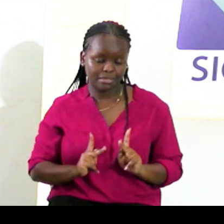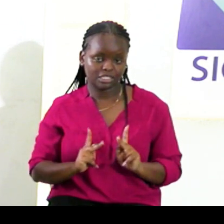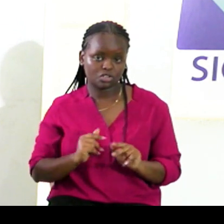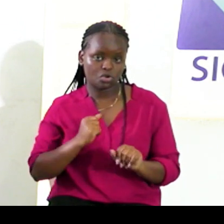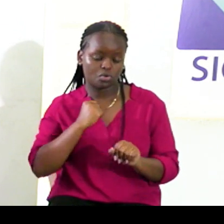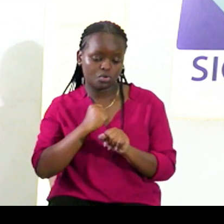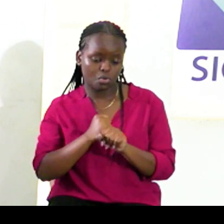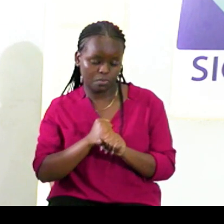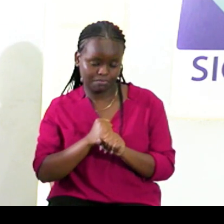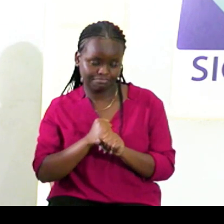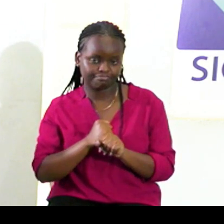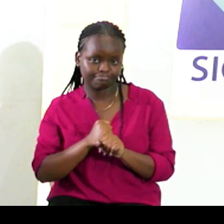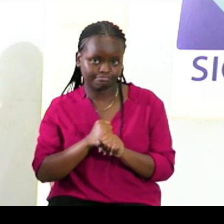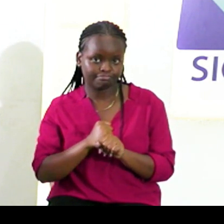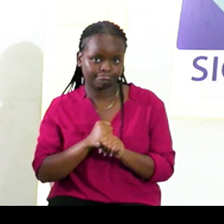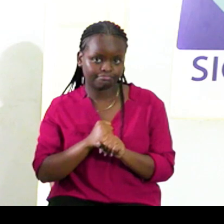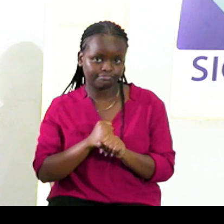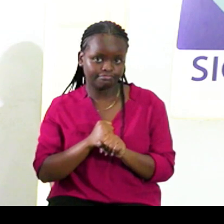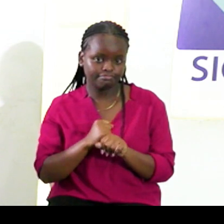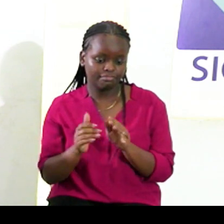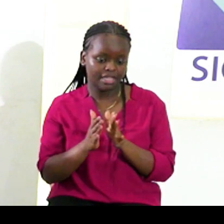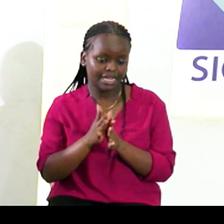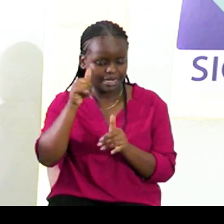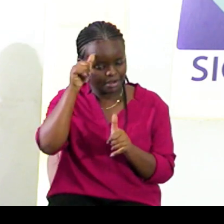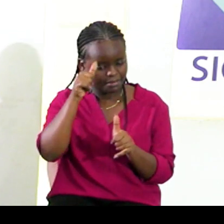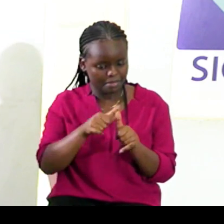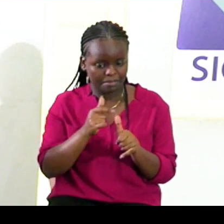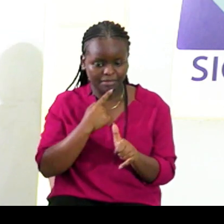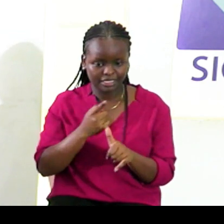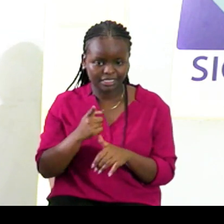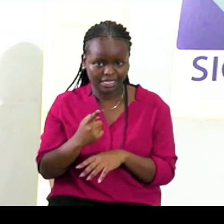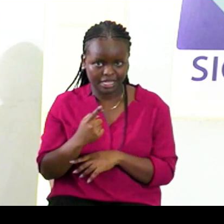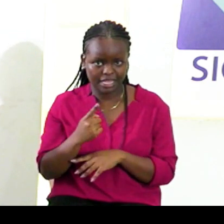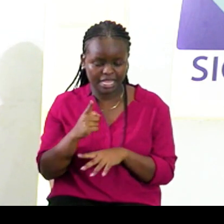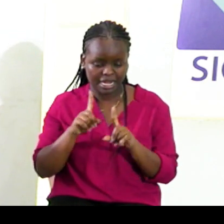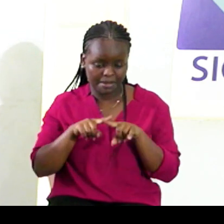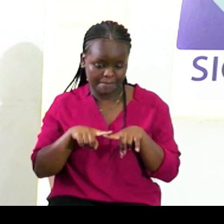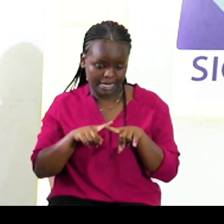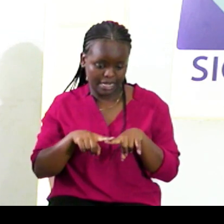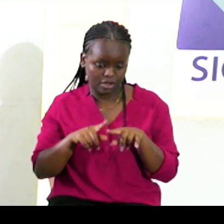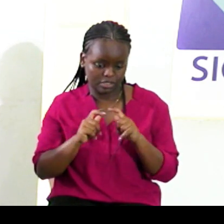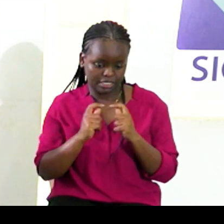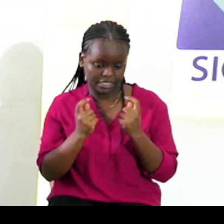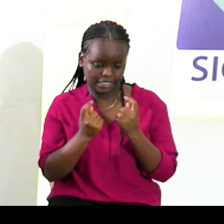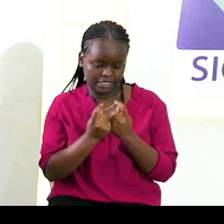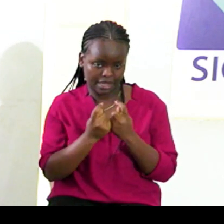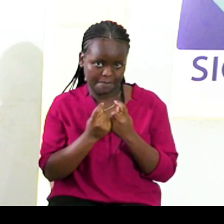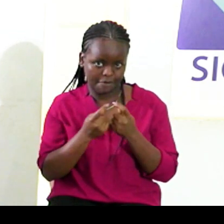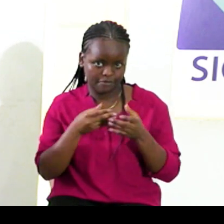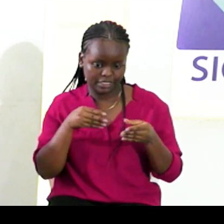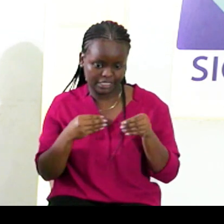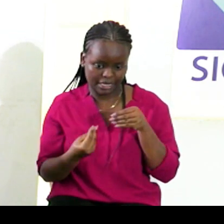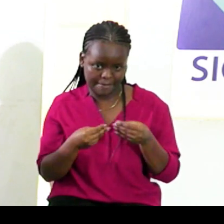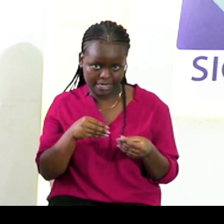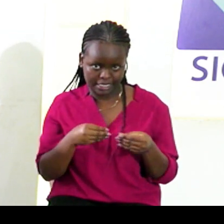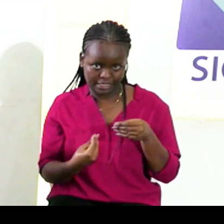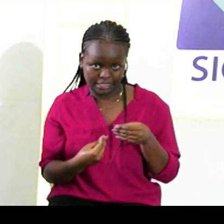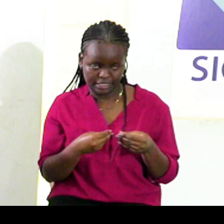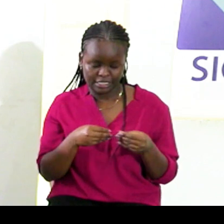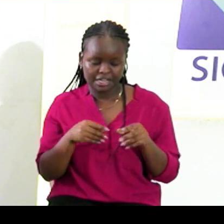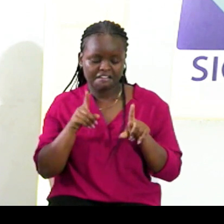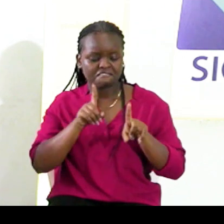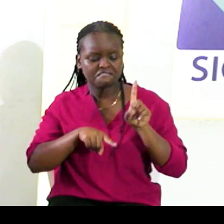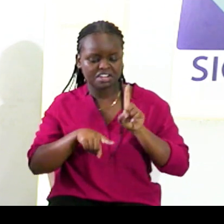undertake. And remember I said depending on the type of disability. Yeah. So it